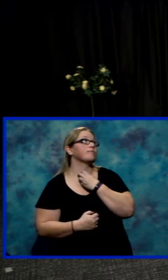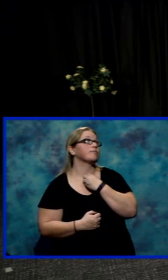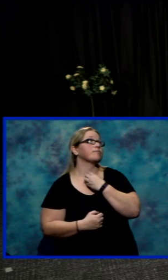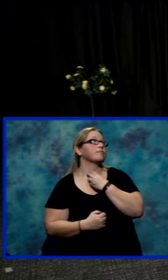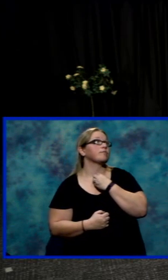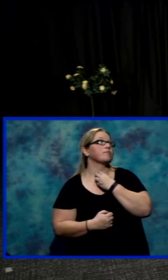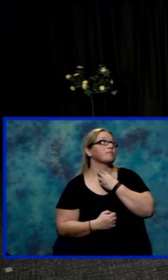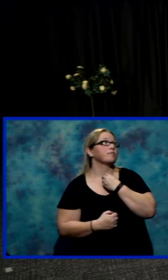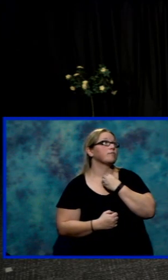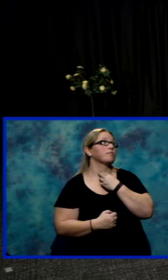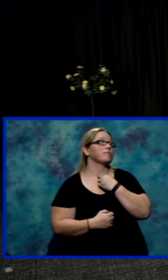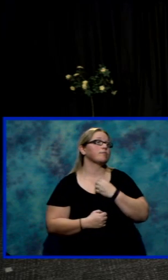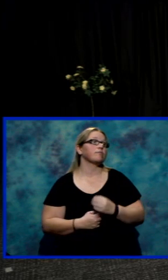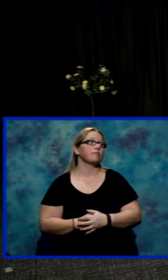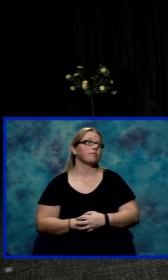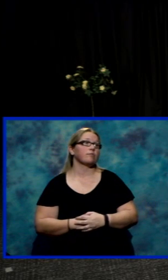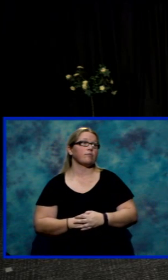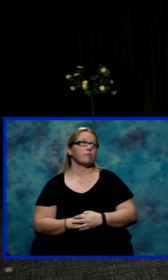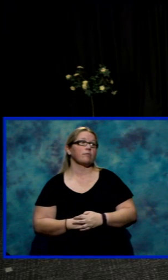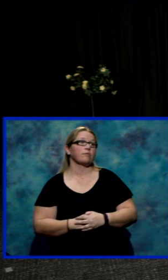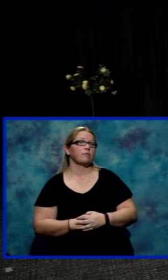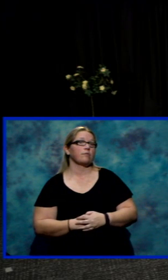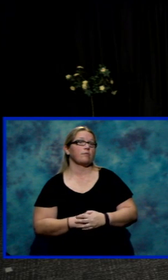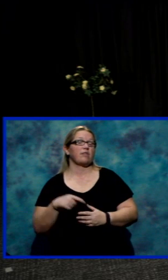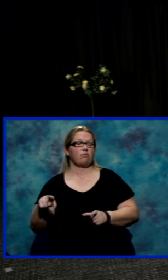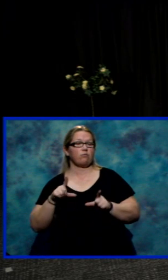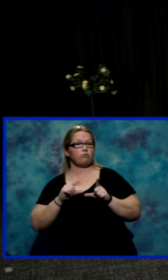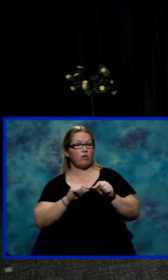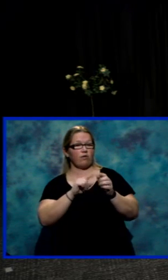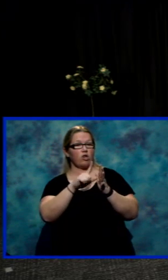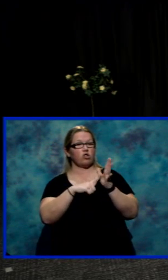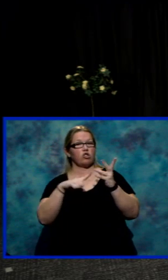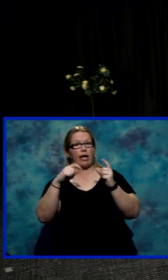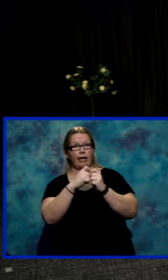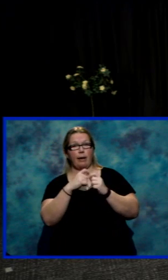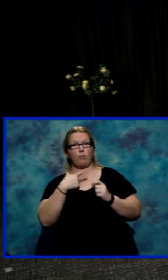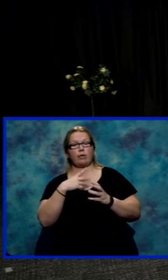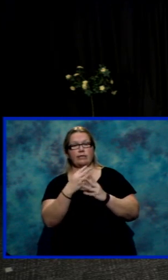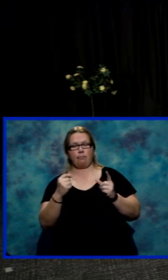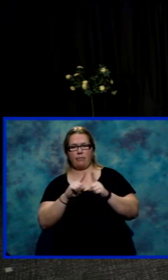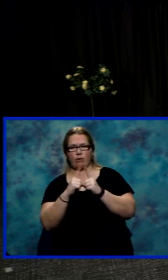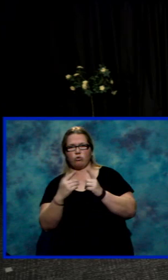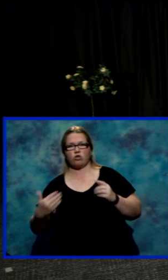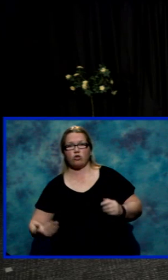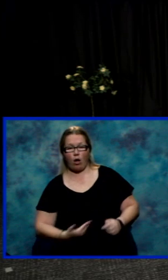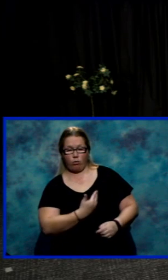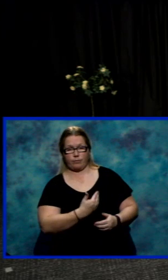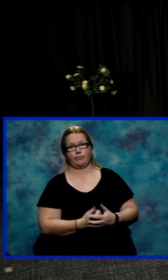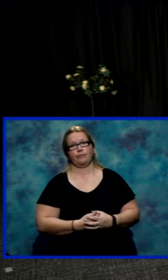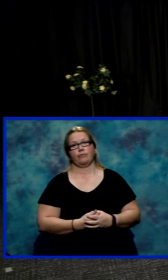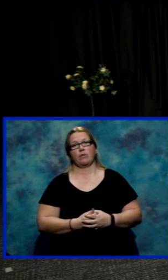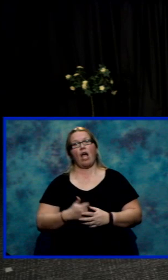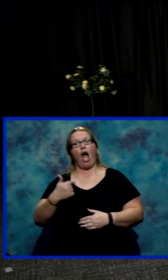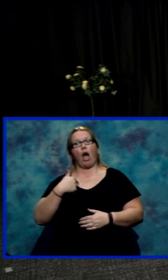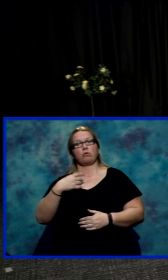was chasing after Jacob because some of the household gods were stolen. And in verse 31, Jacob answers Laban, I was